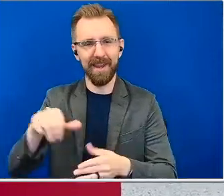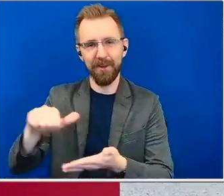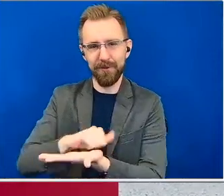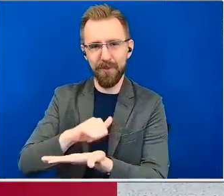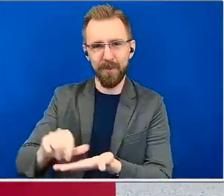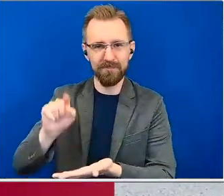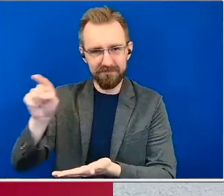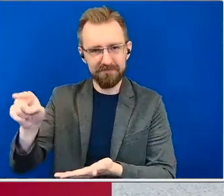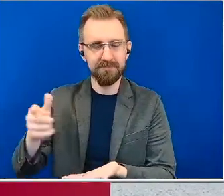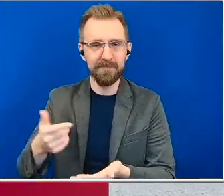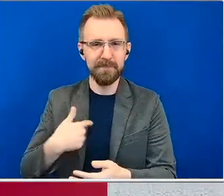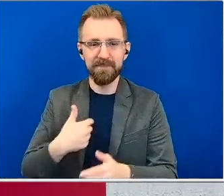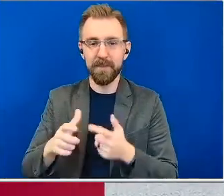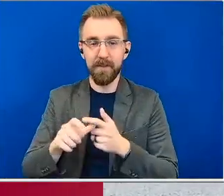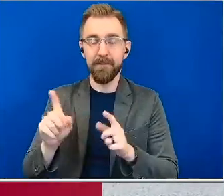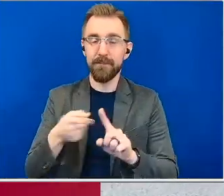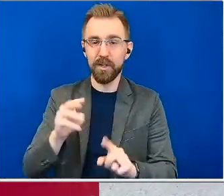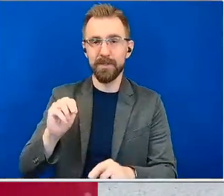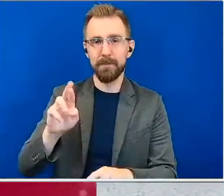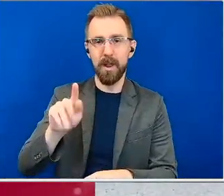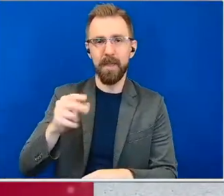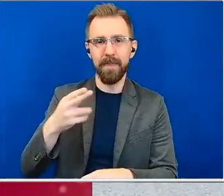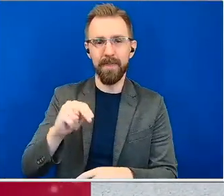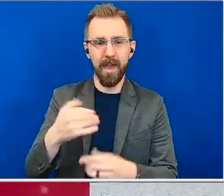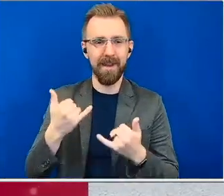first marathon, and now I'm dating myself. It's